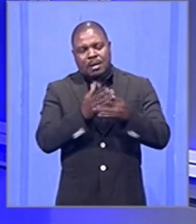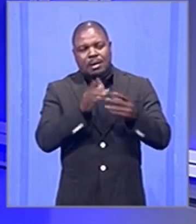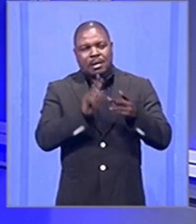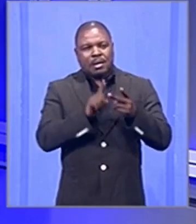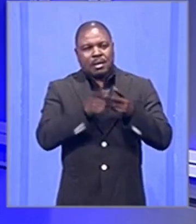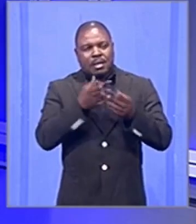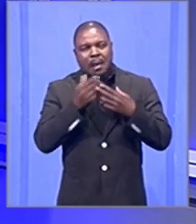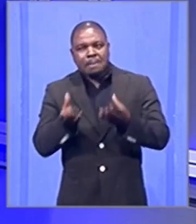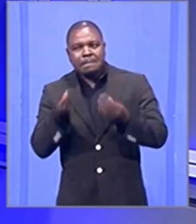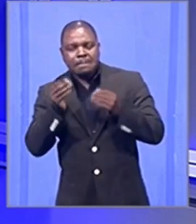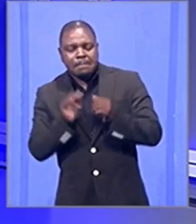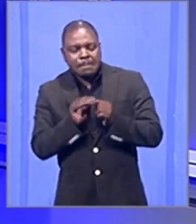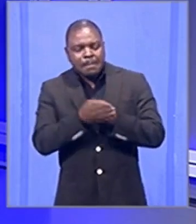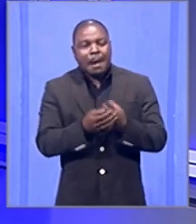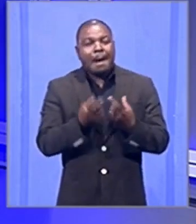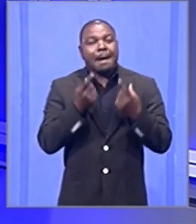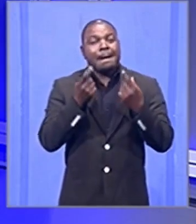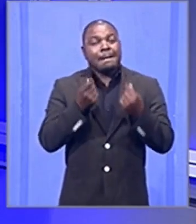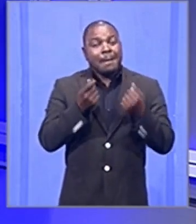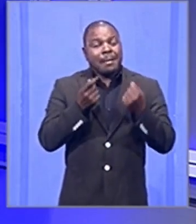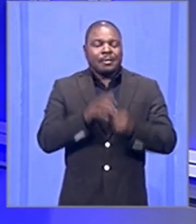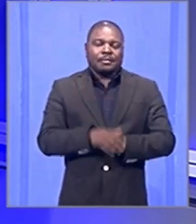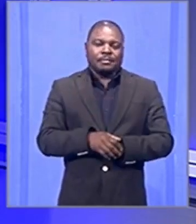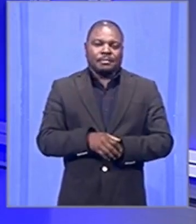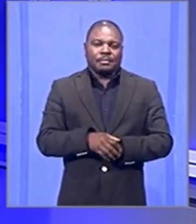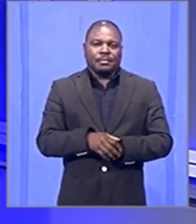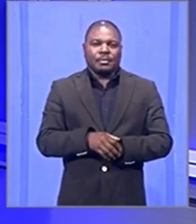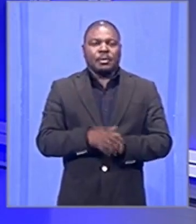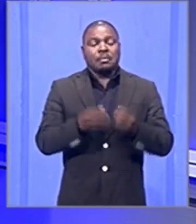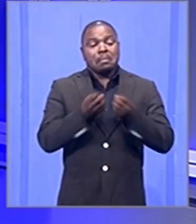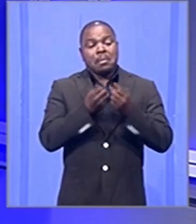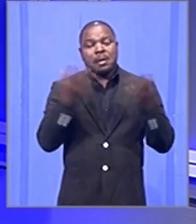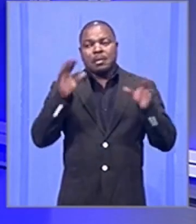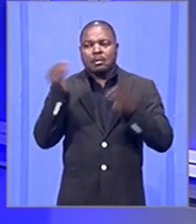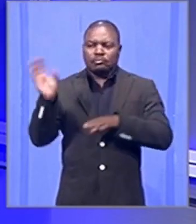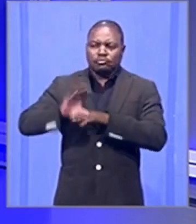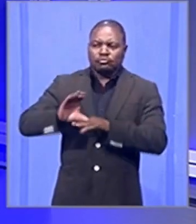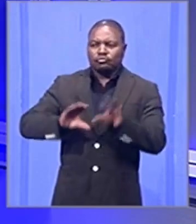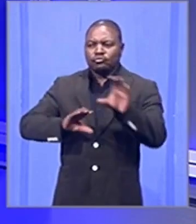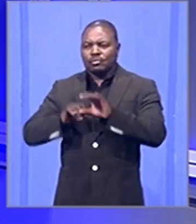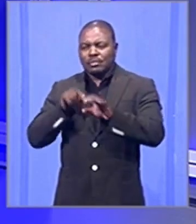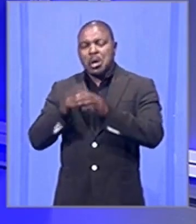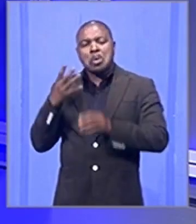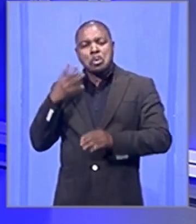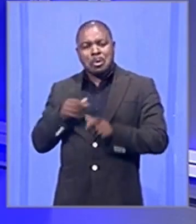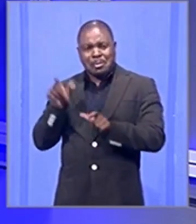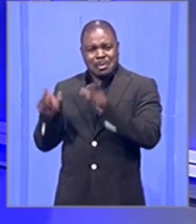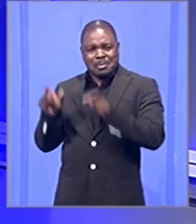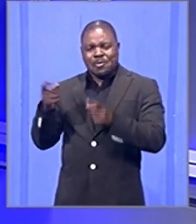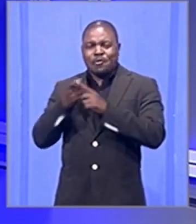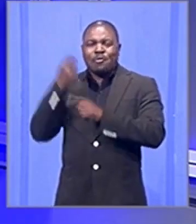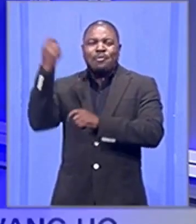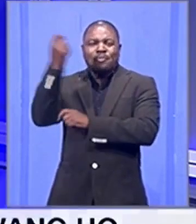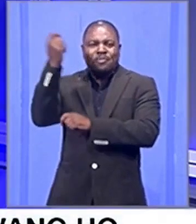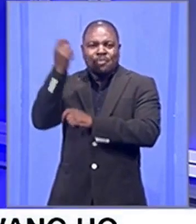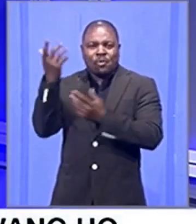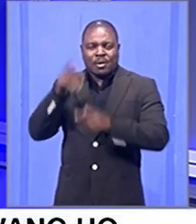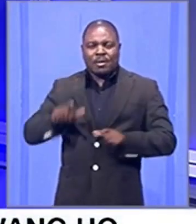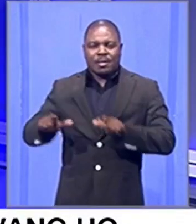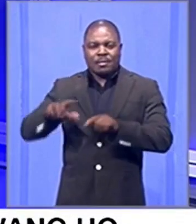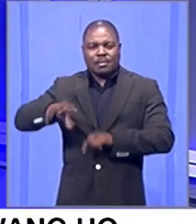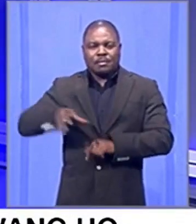boloka tjhelete ka bolotsana le ho pata mohlodi wa yona. Boholo ba batsetedi ba yona ke batho ba futsanehileng ba dulang metseng ya mahaeng provinseng